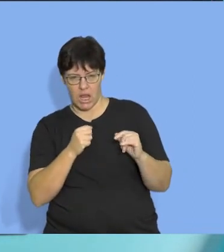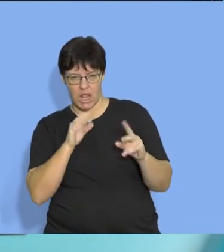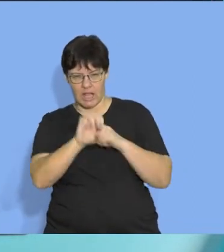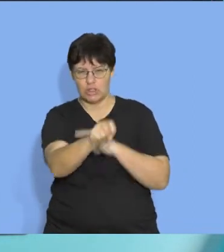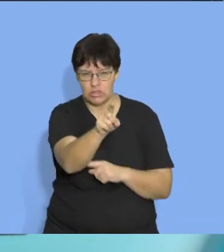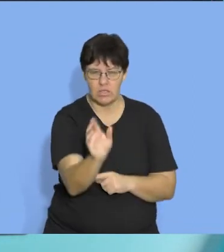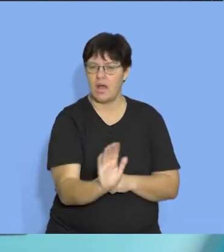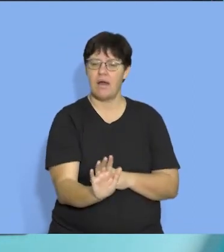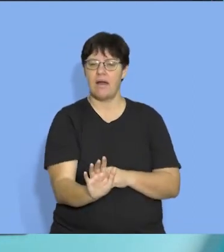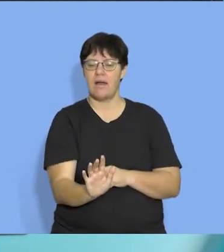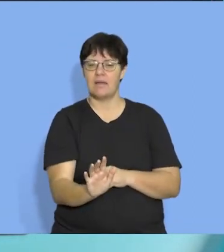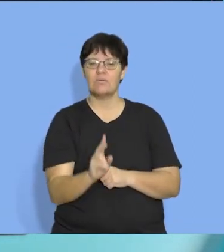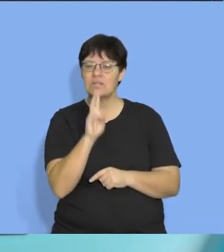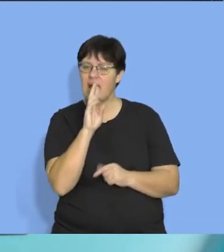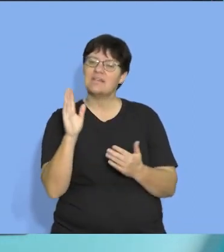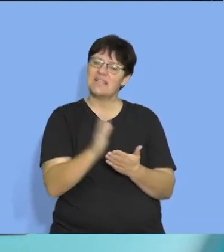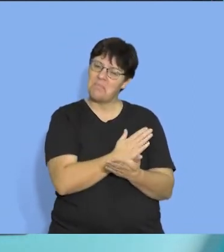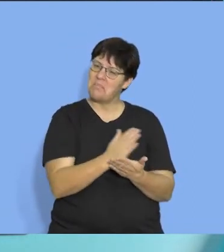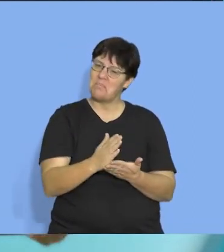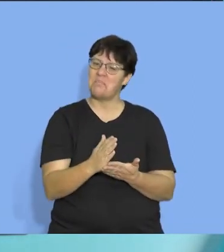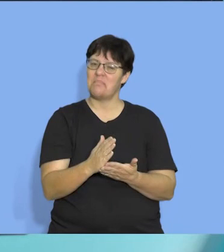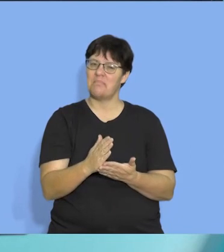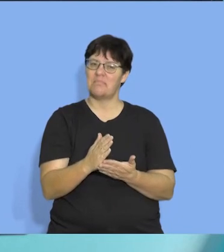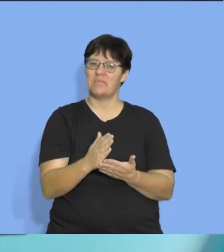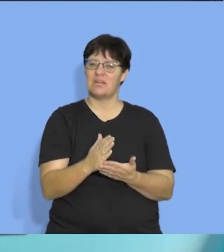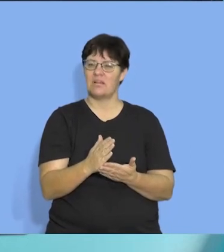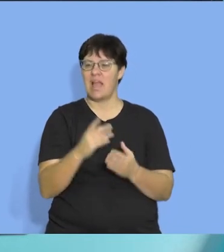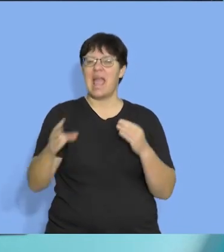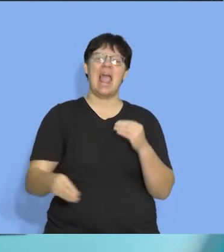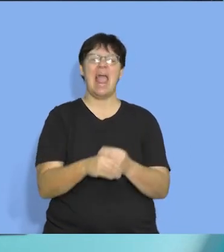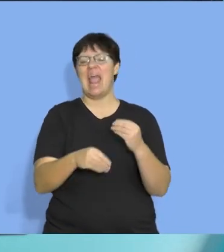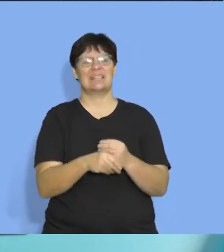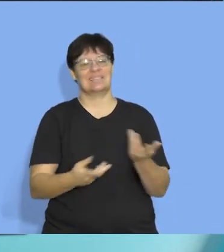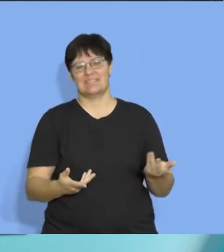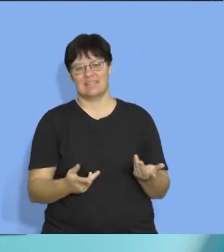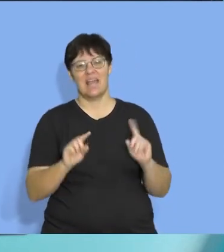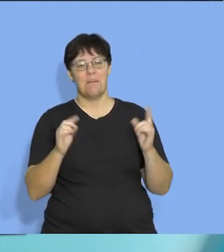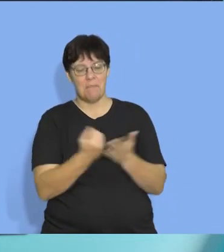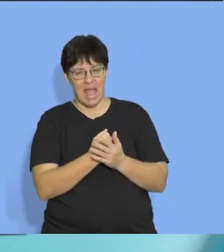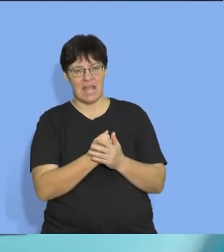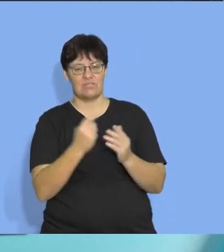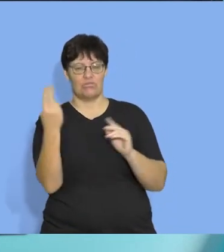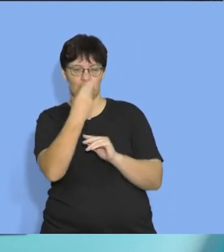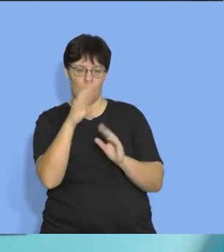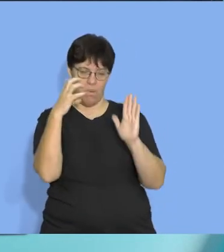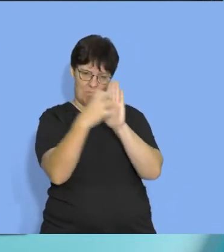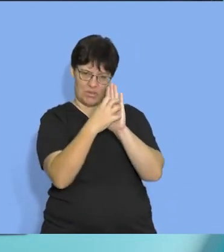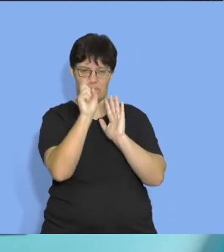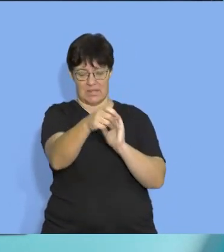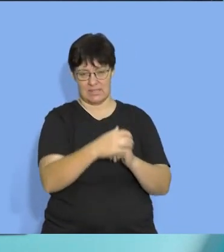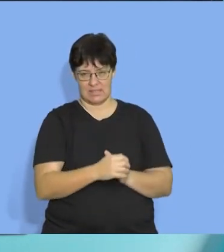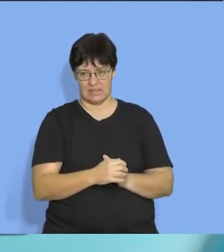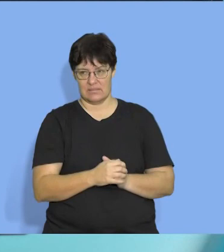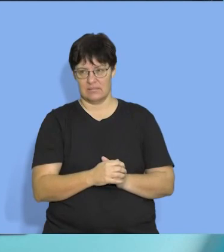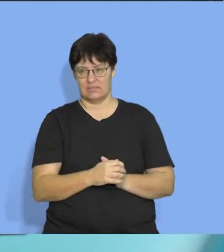you to see that sometimes we can't just add them. We have to actually draw a diagram for them,